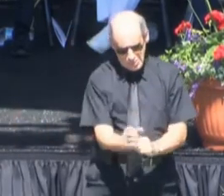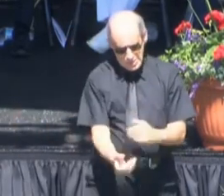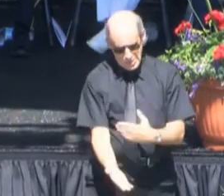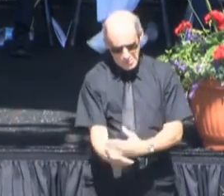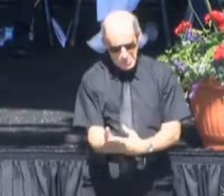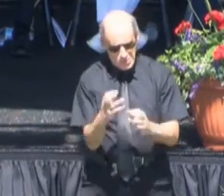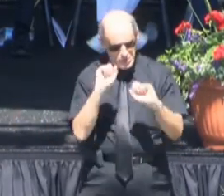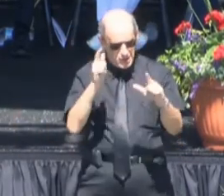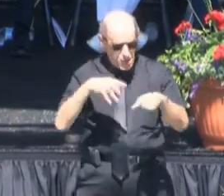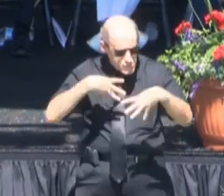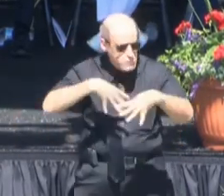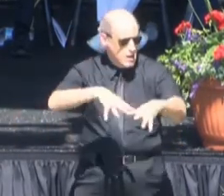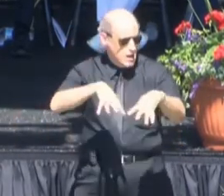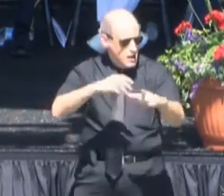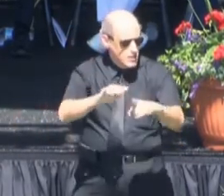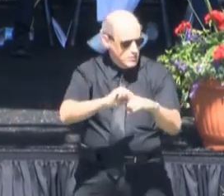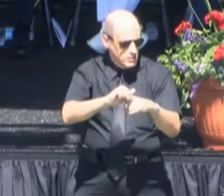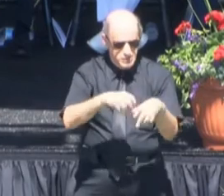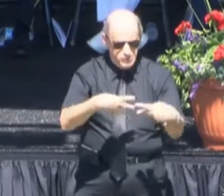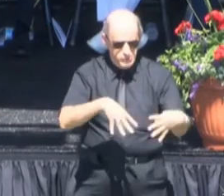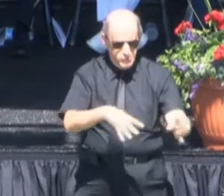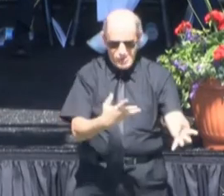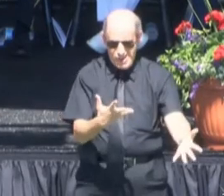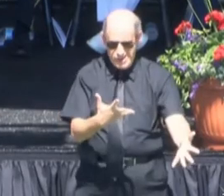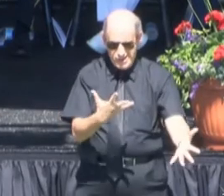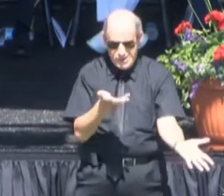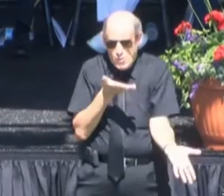parade practice, for a parade that doesn't even happen.